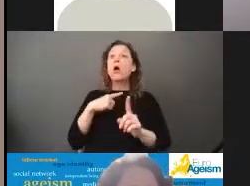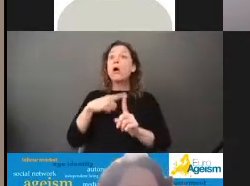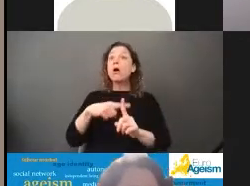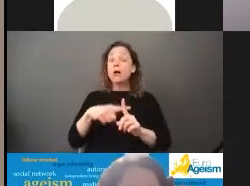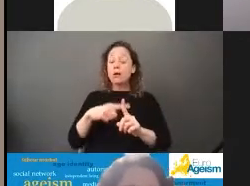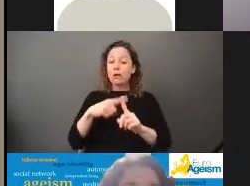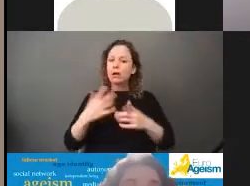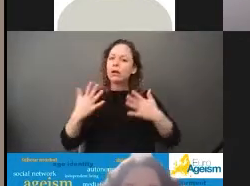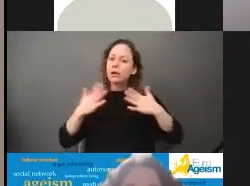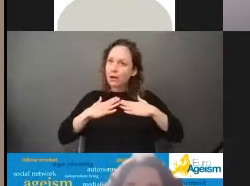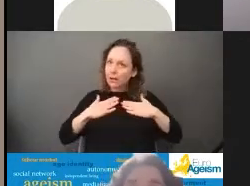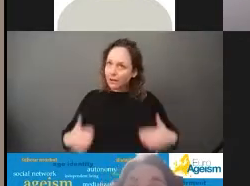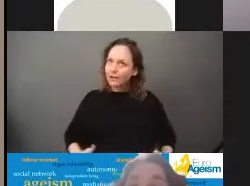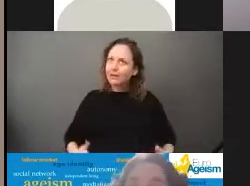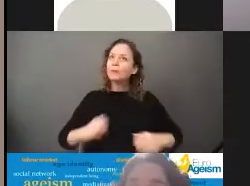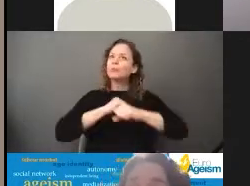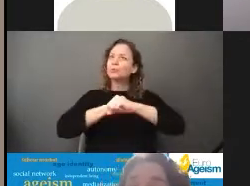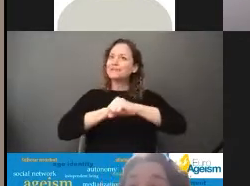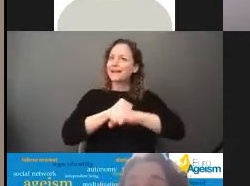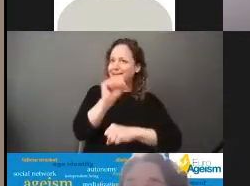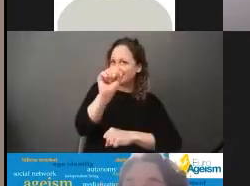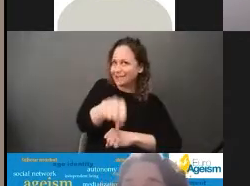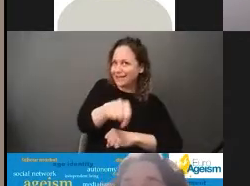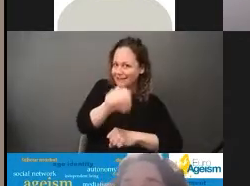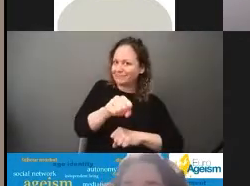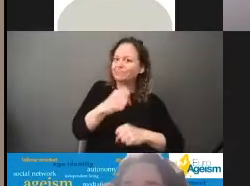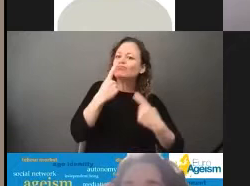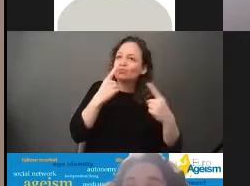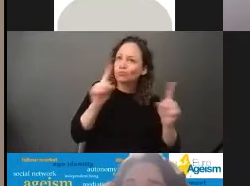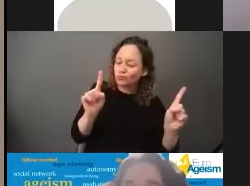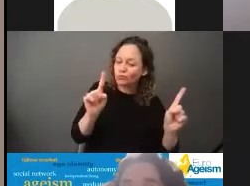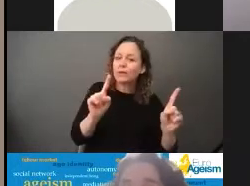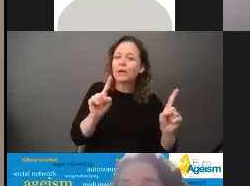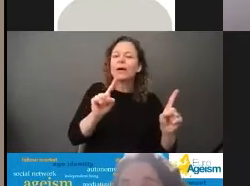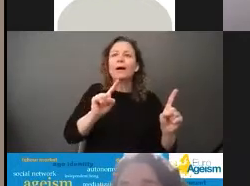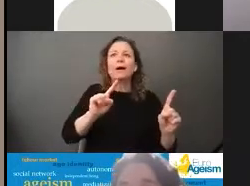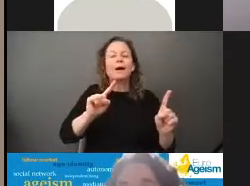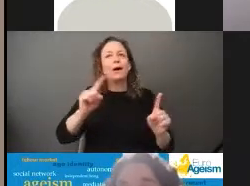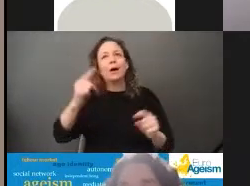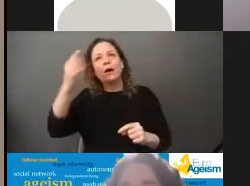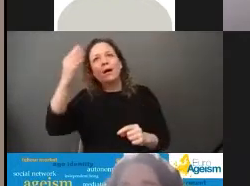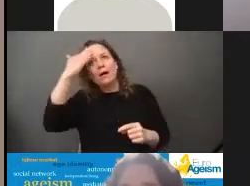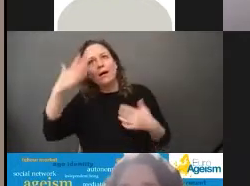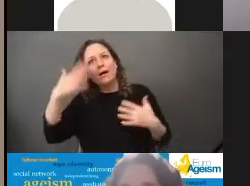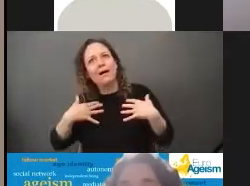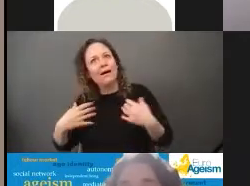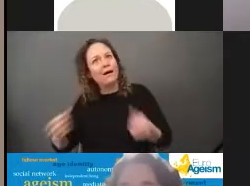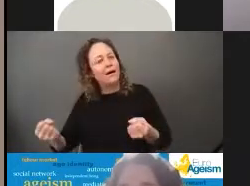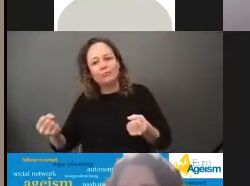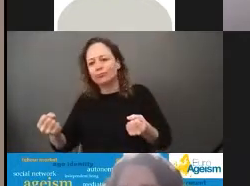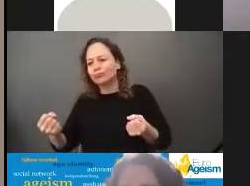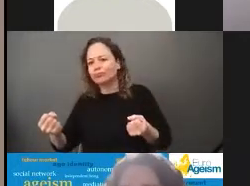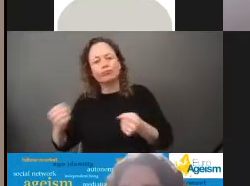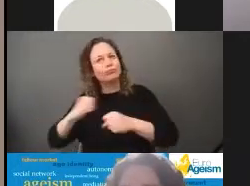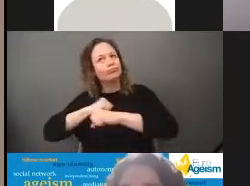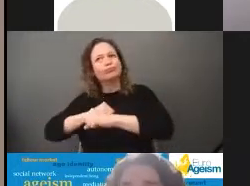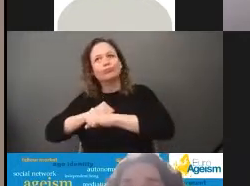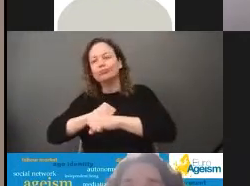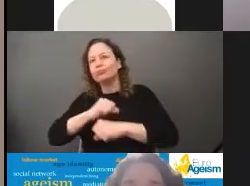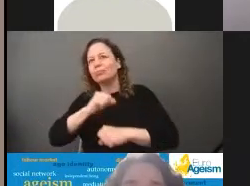in Israel. But these residents had to pay a price, and it really impaired their well-being and mental